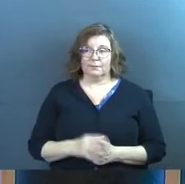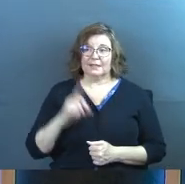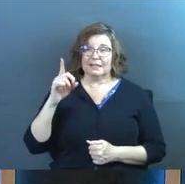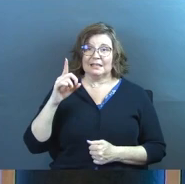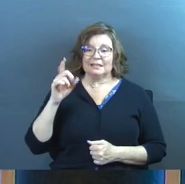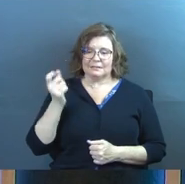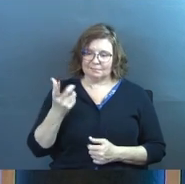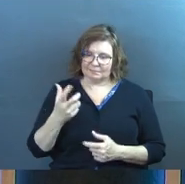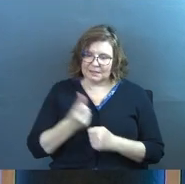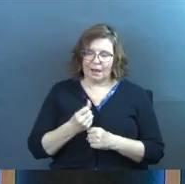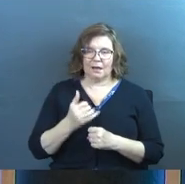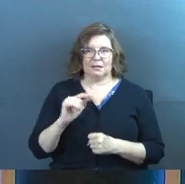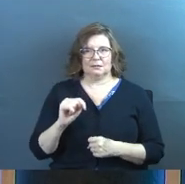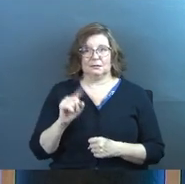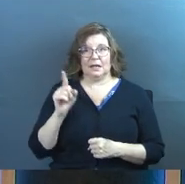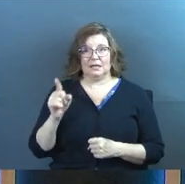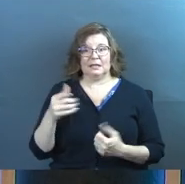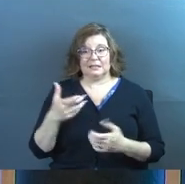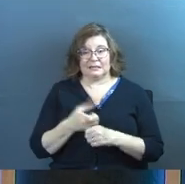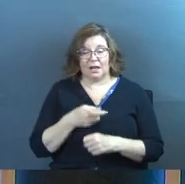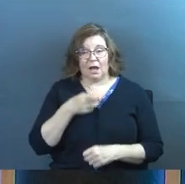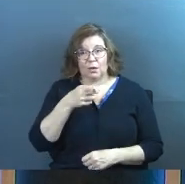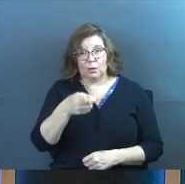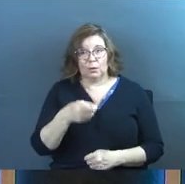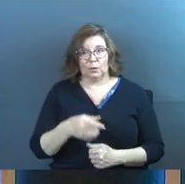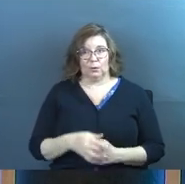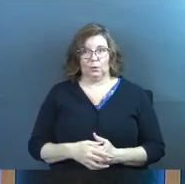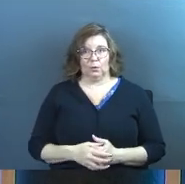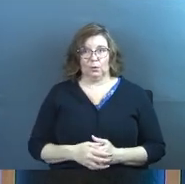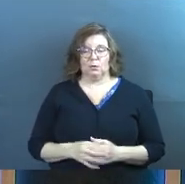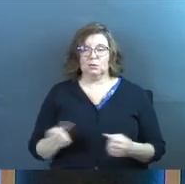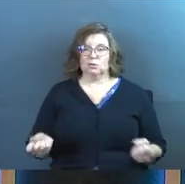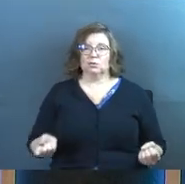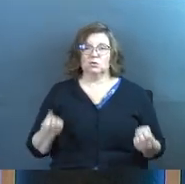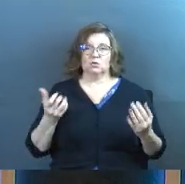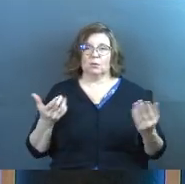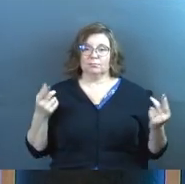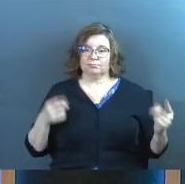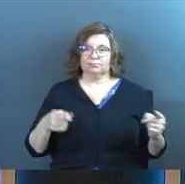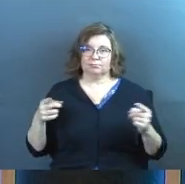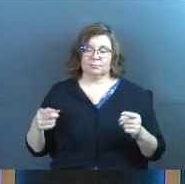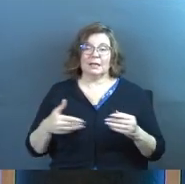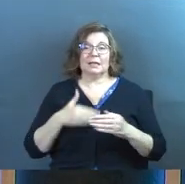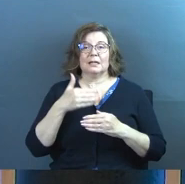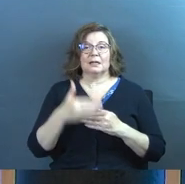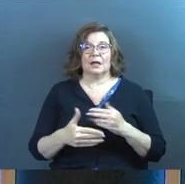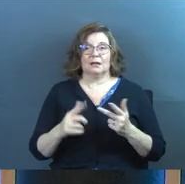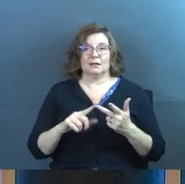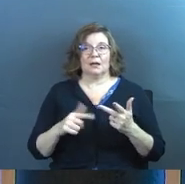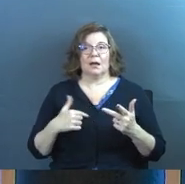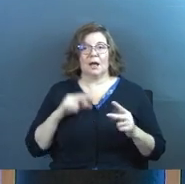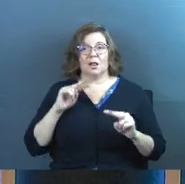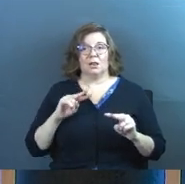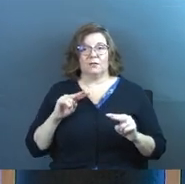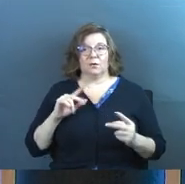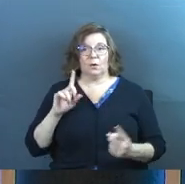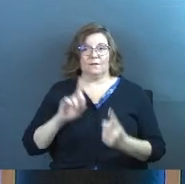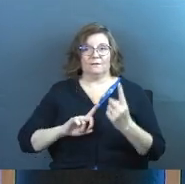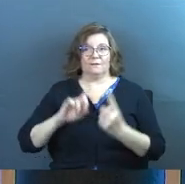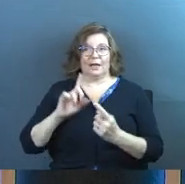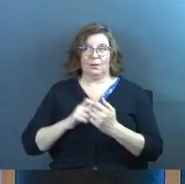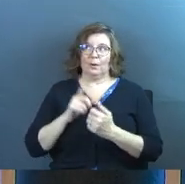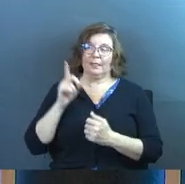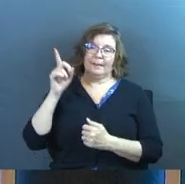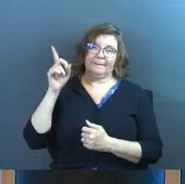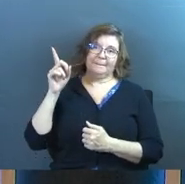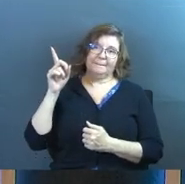He's got it. And he's got you. There's so much ahead for us. Next one is, I look forward to face-to-face with